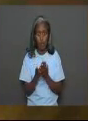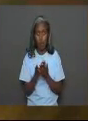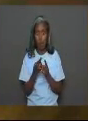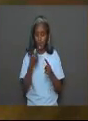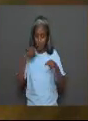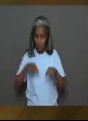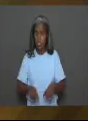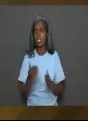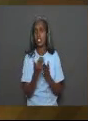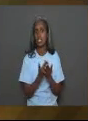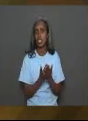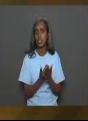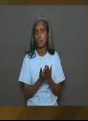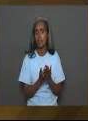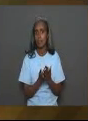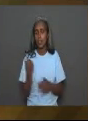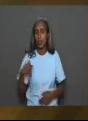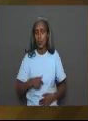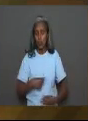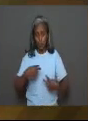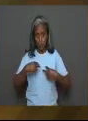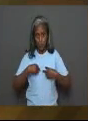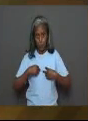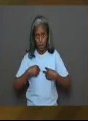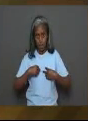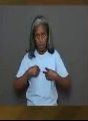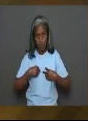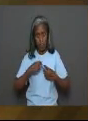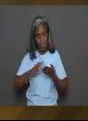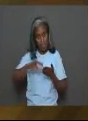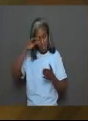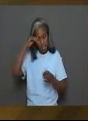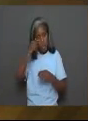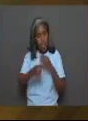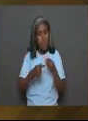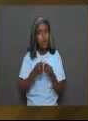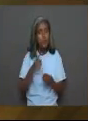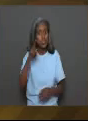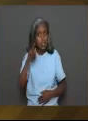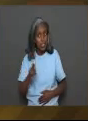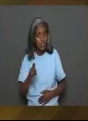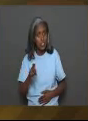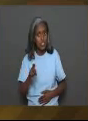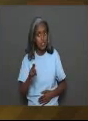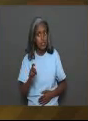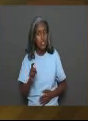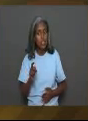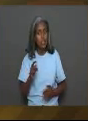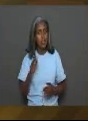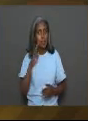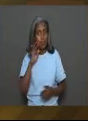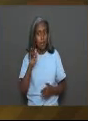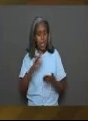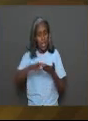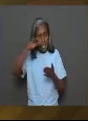is all for today's lesson. We have begun to learn about derivatives